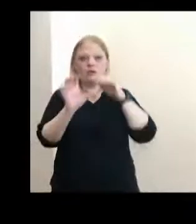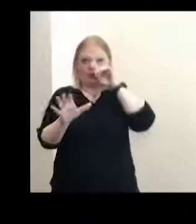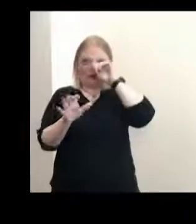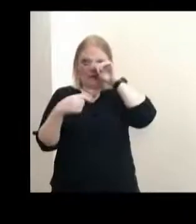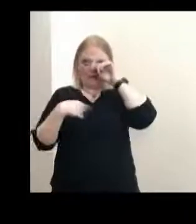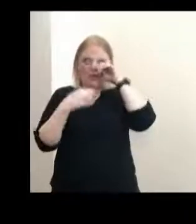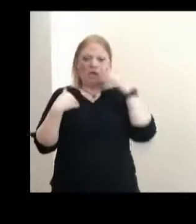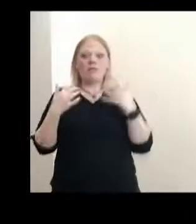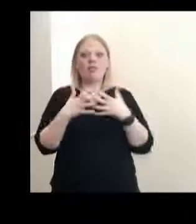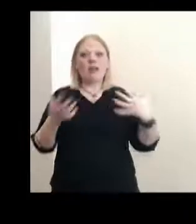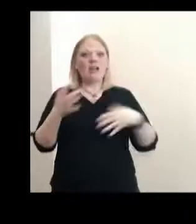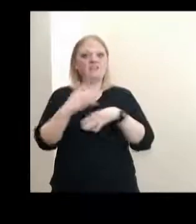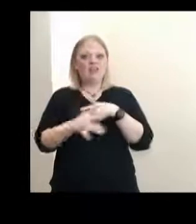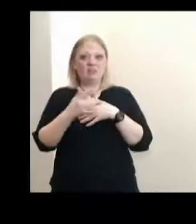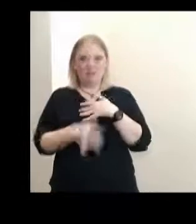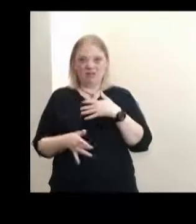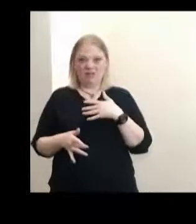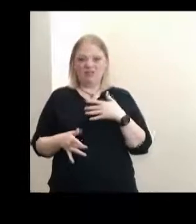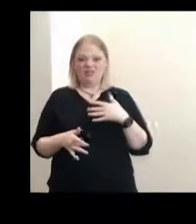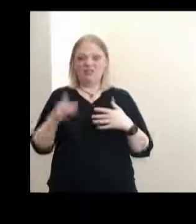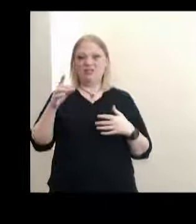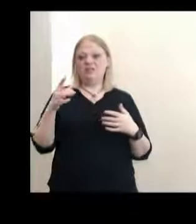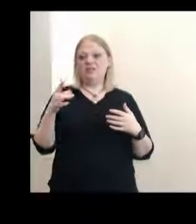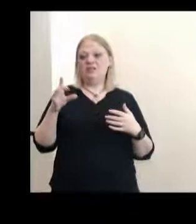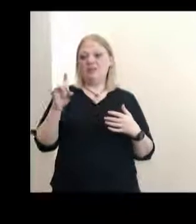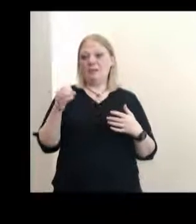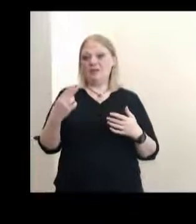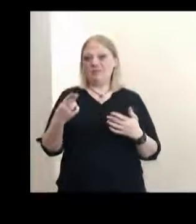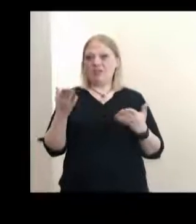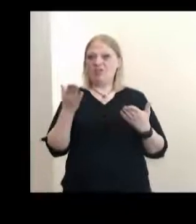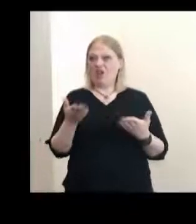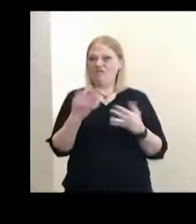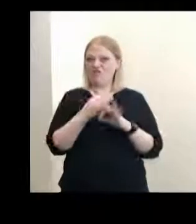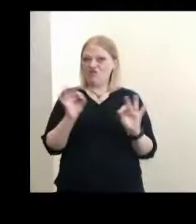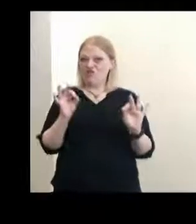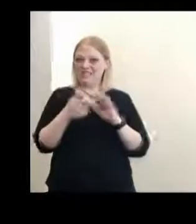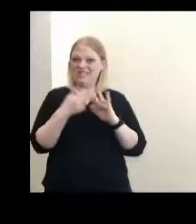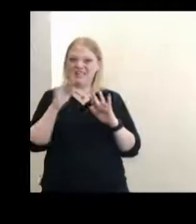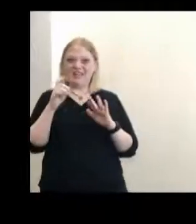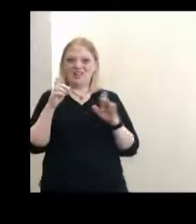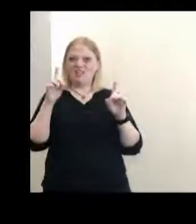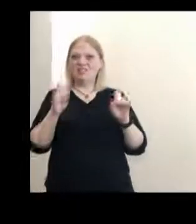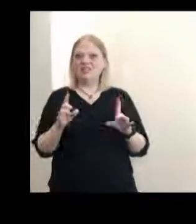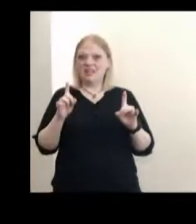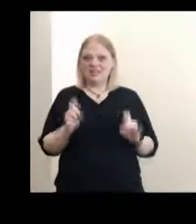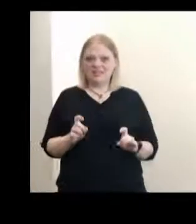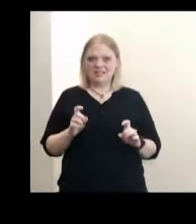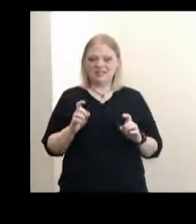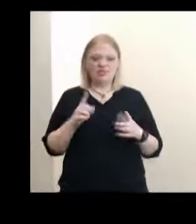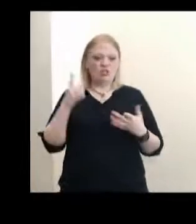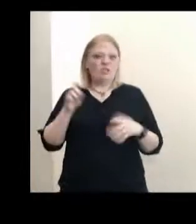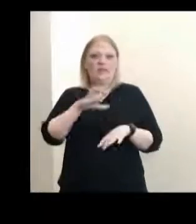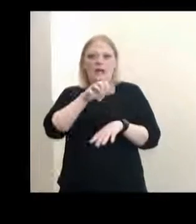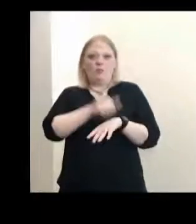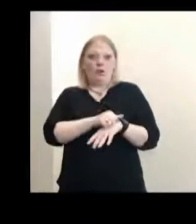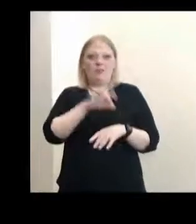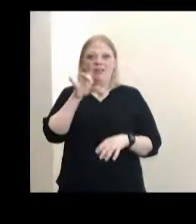lot of availability. The Erie County Health Department offers free diagnostic testing. All you need is an appointment